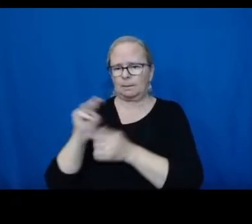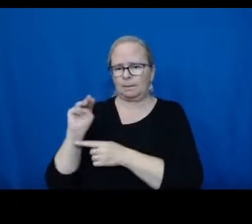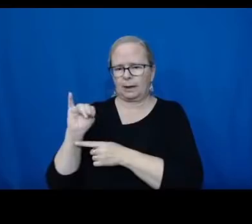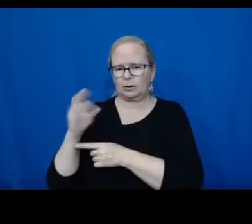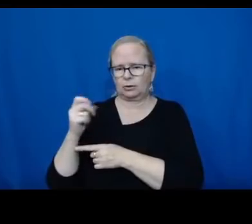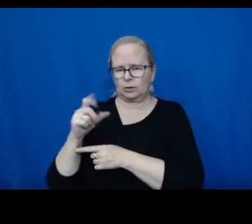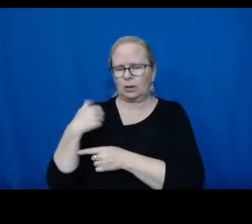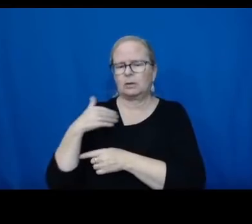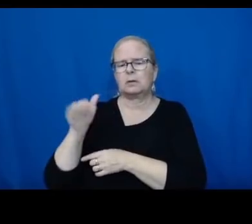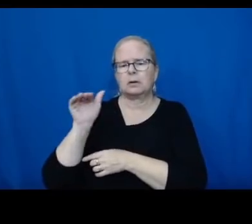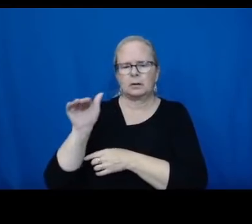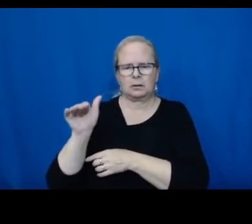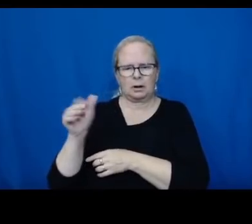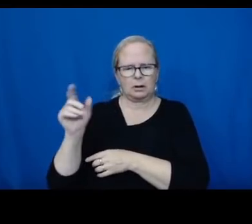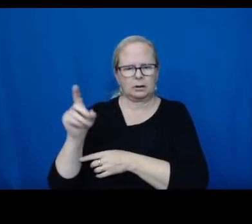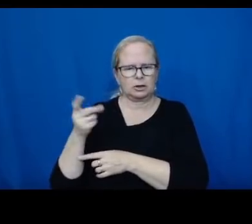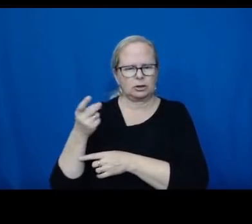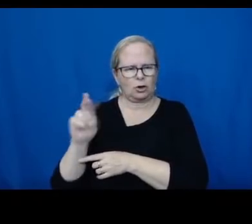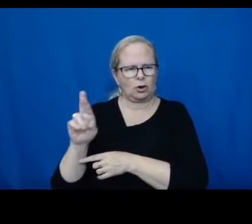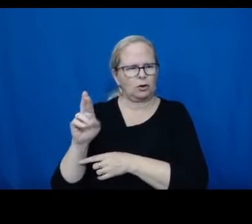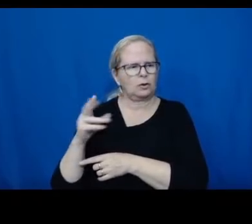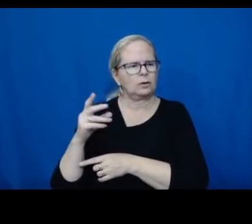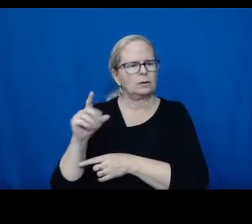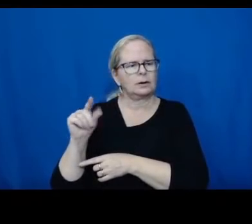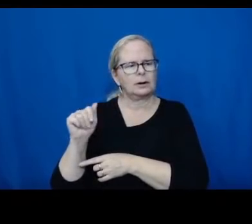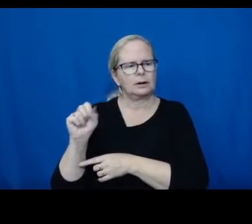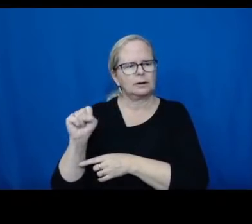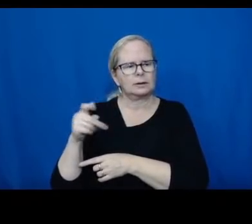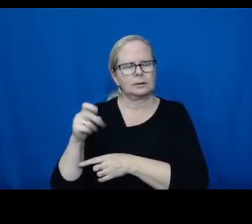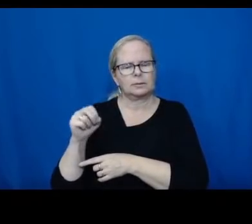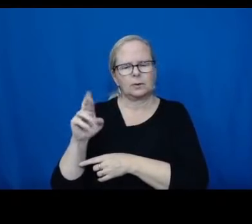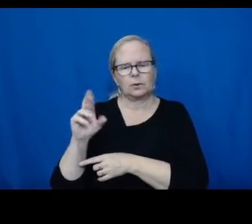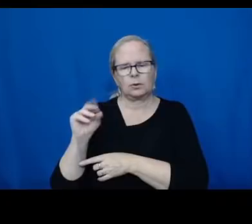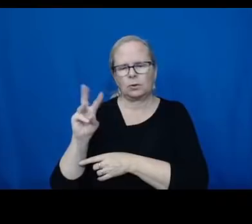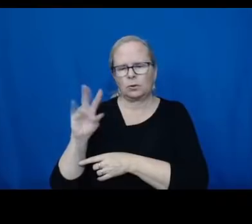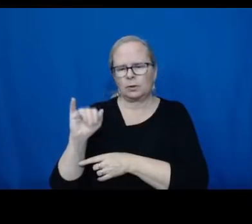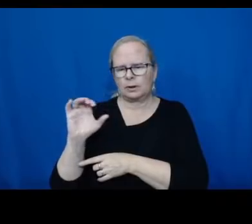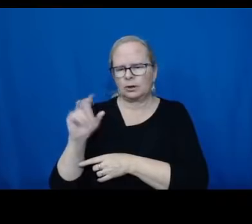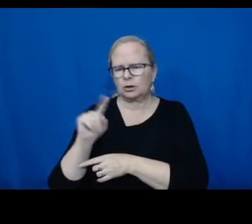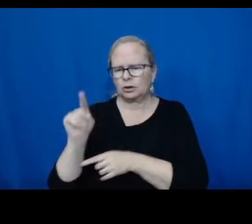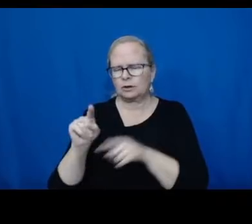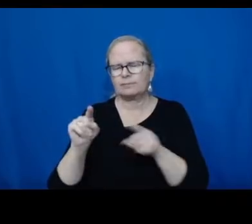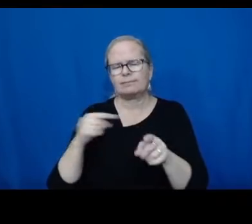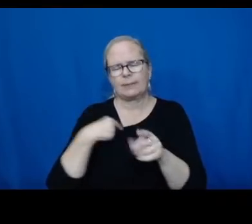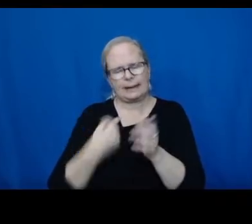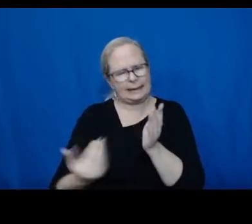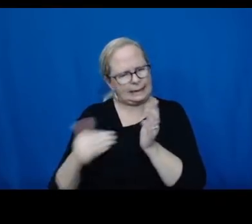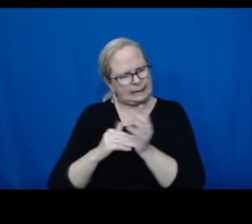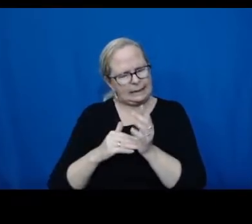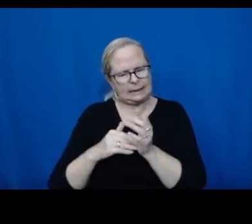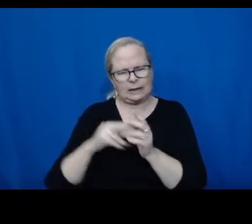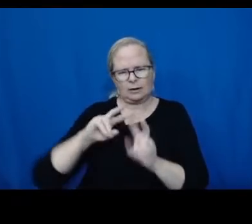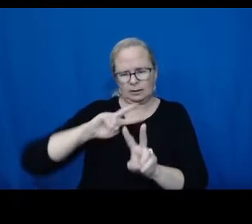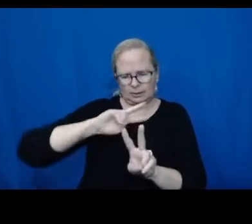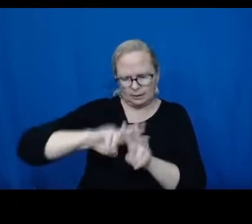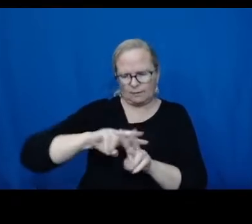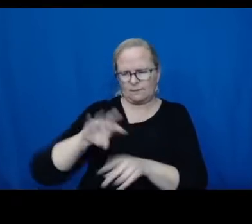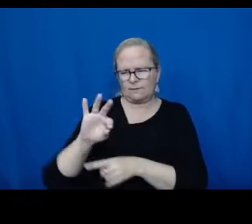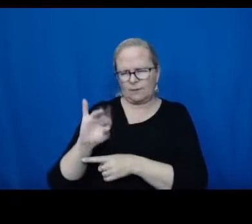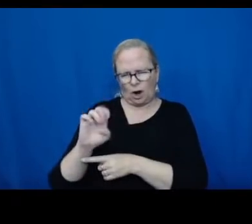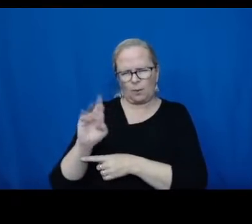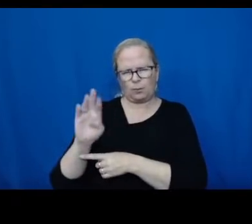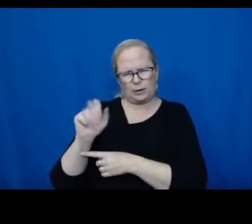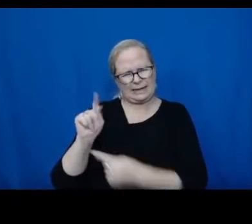for particularly extra mitigation or closure in our K-6 schools. We still don't have